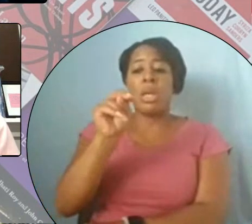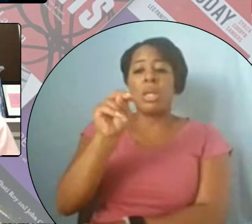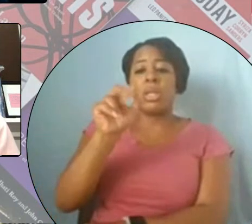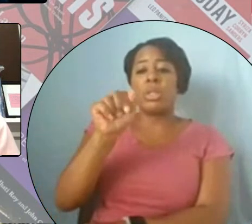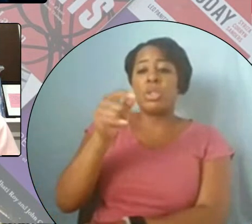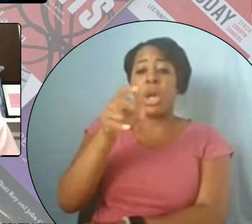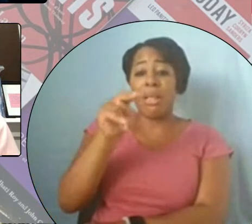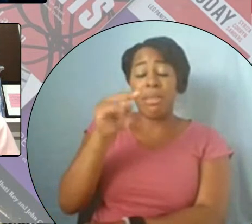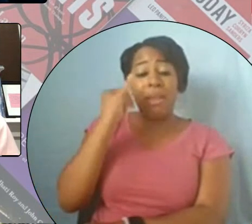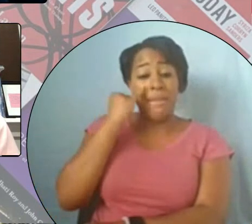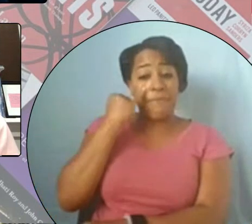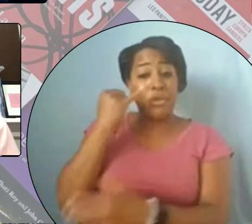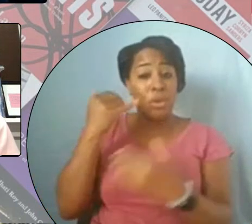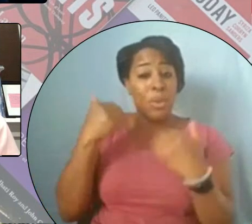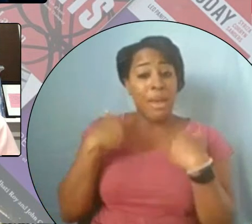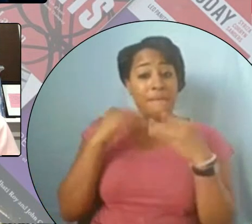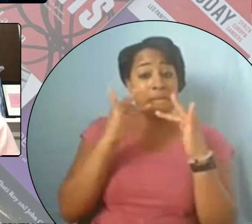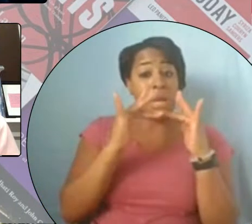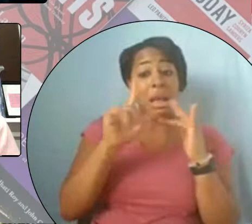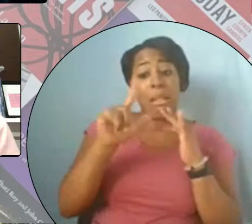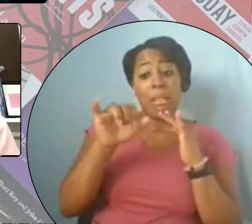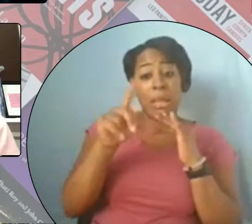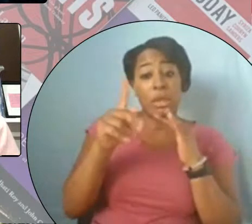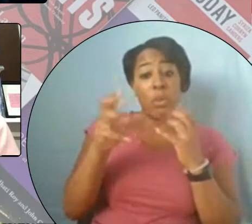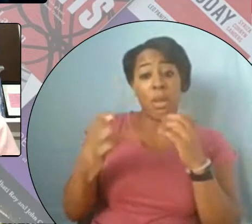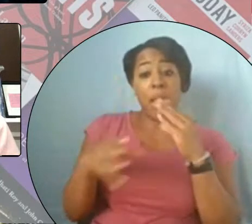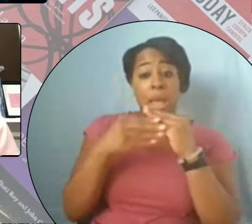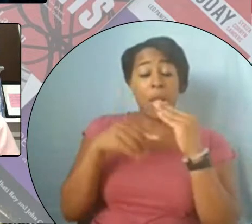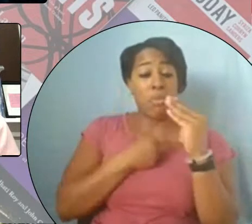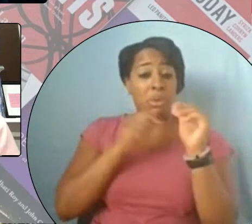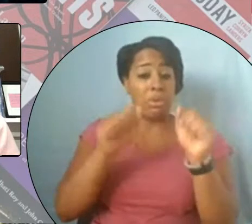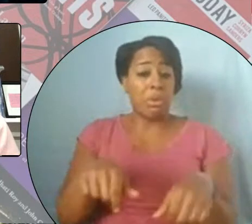we'll go ahead and do that as well. On